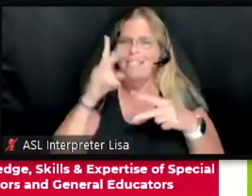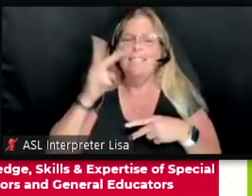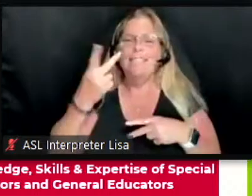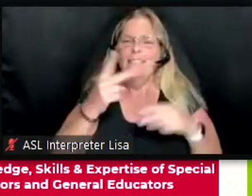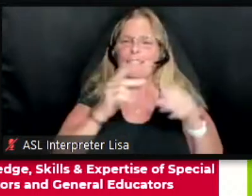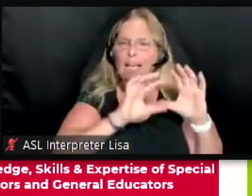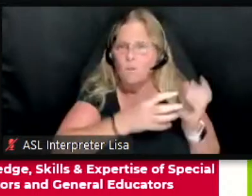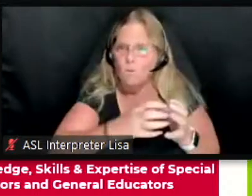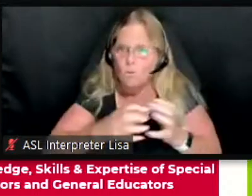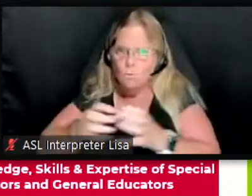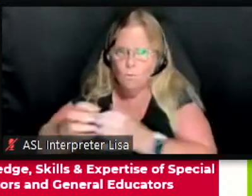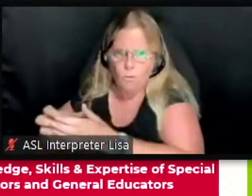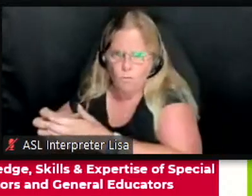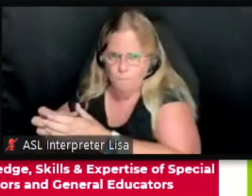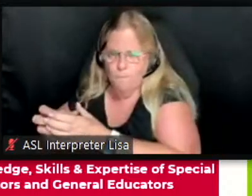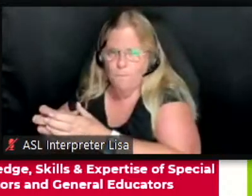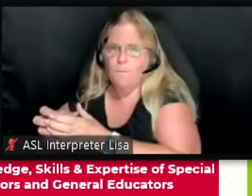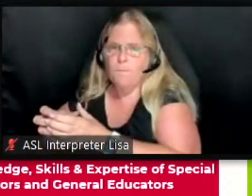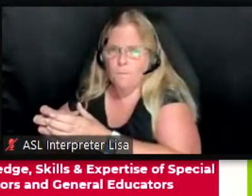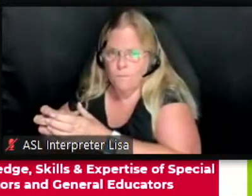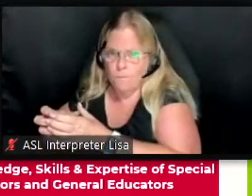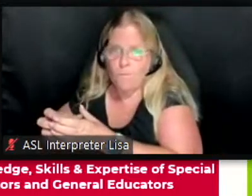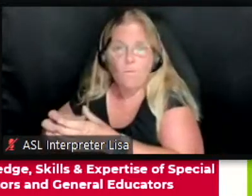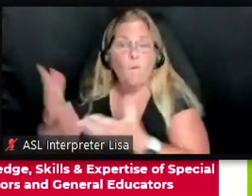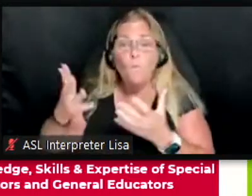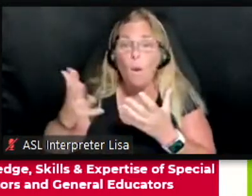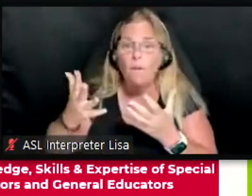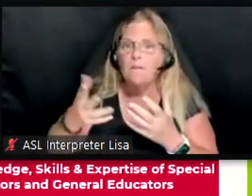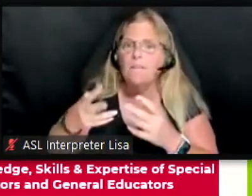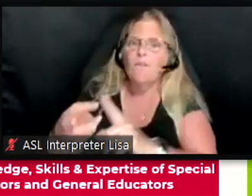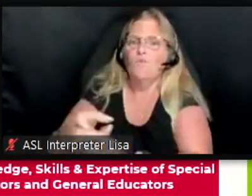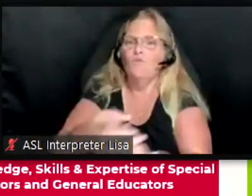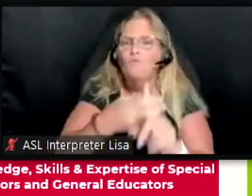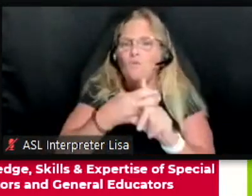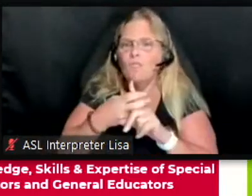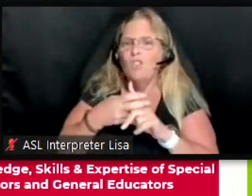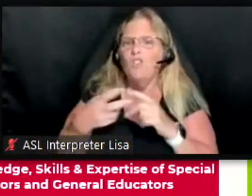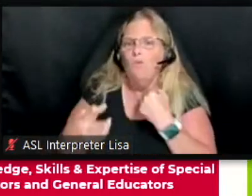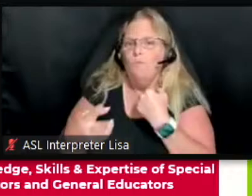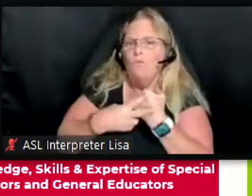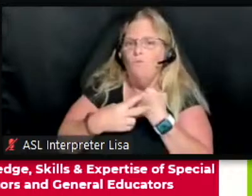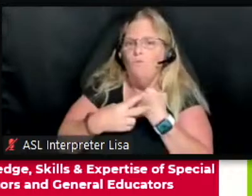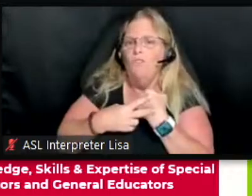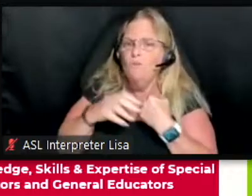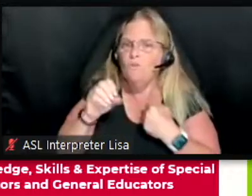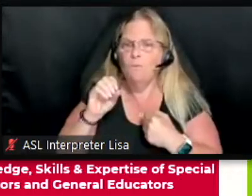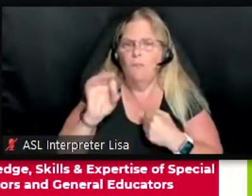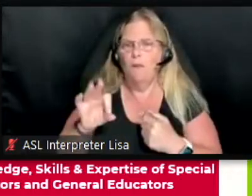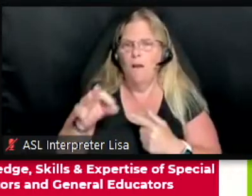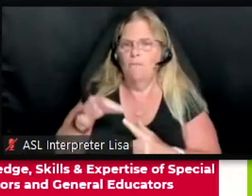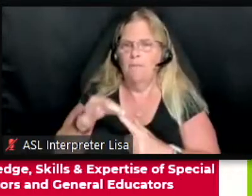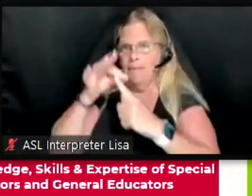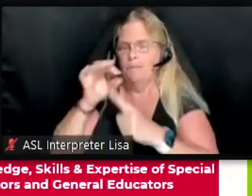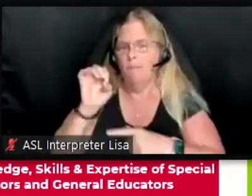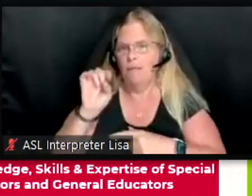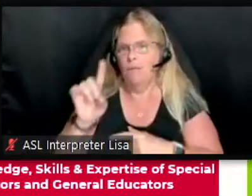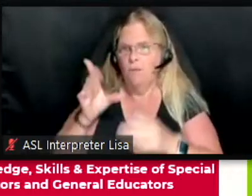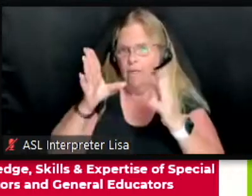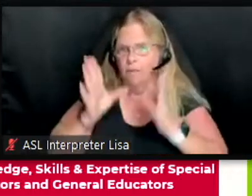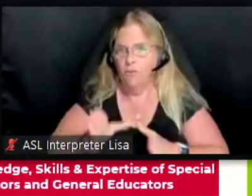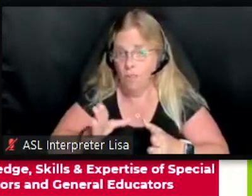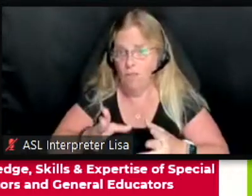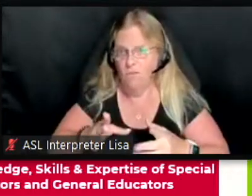round on that topic of encouraging recruitment and retention of special educators. So we'll do it in 2